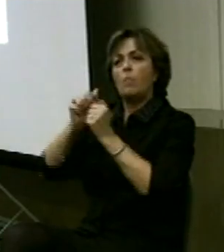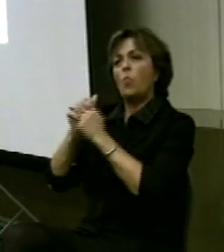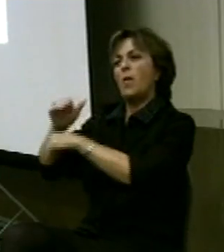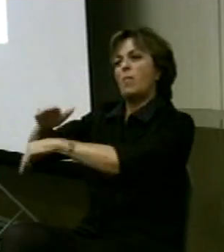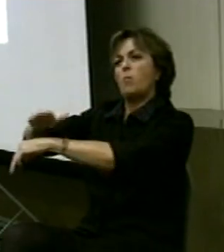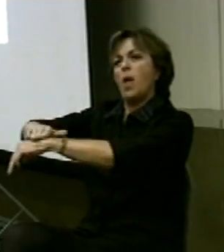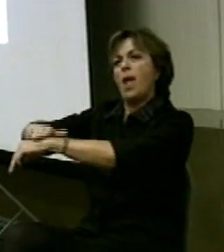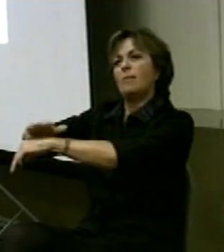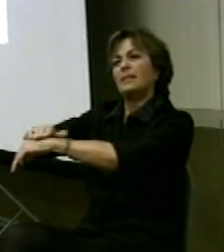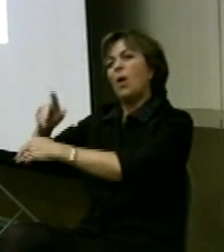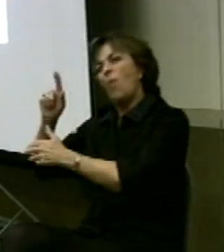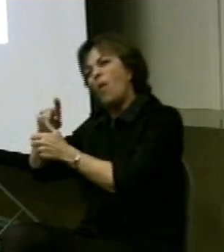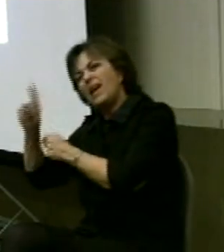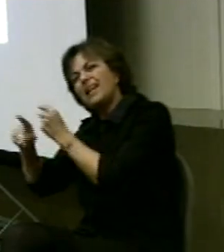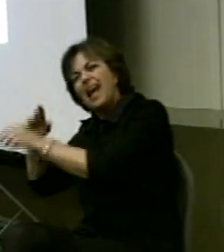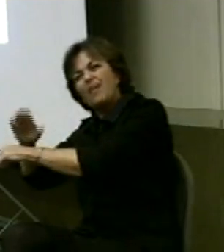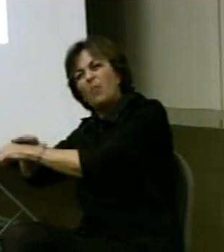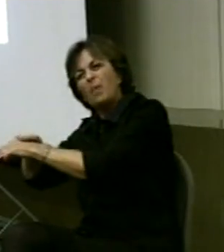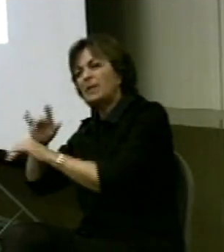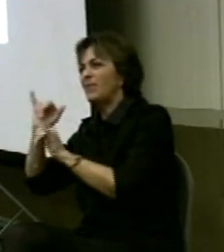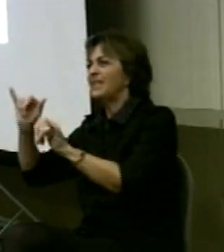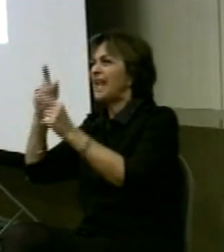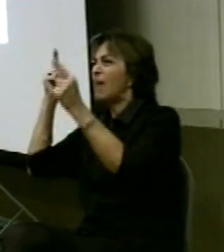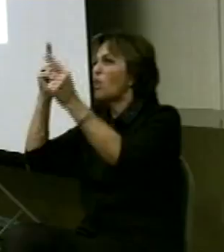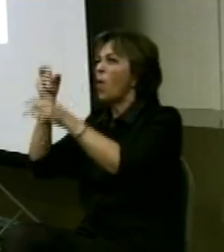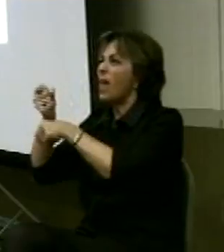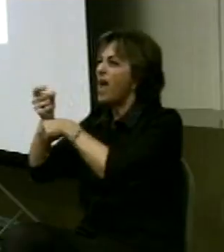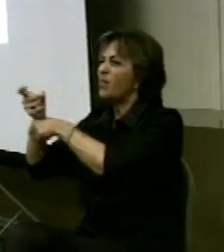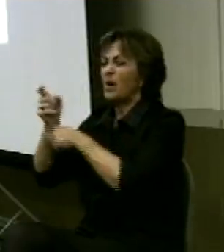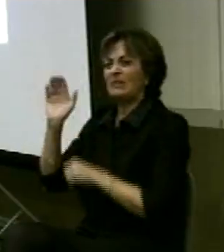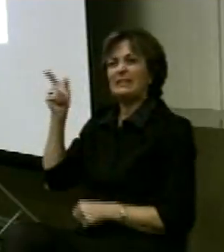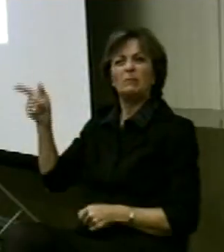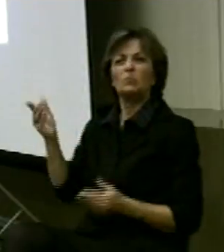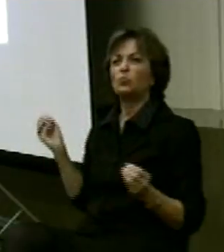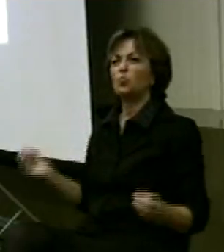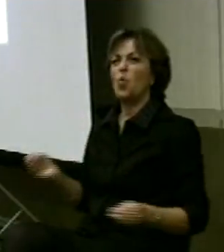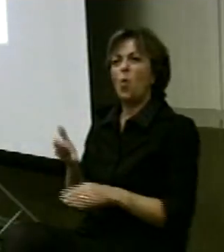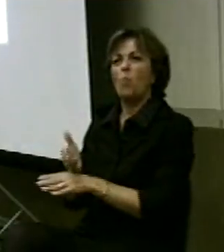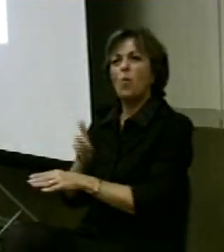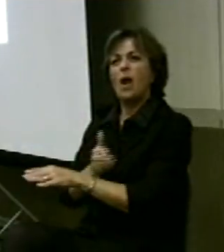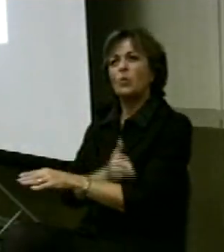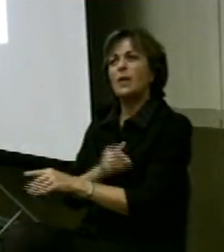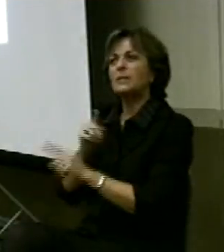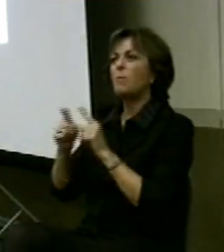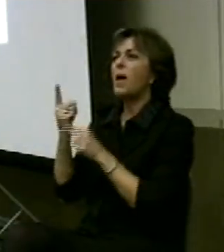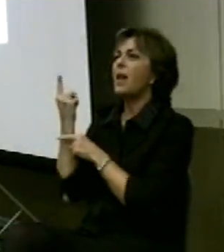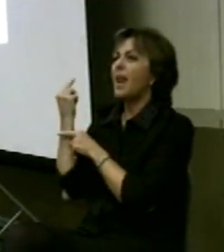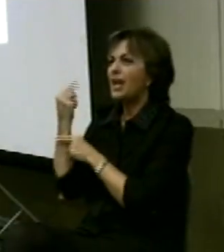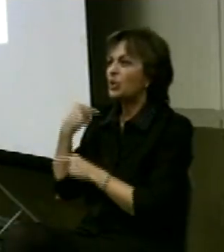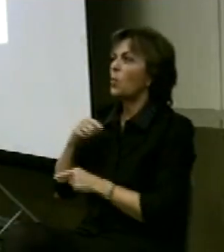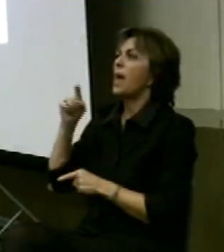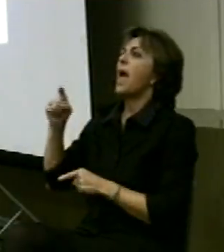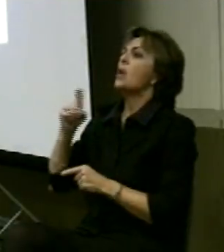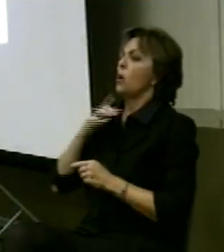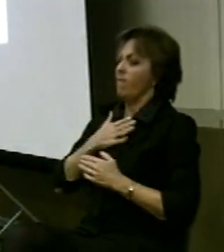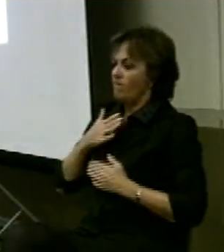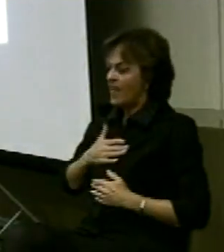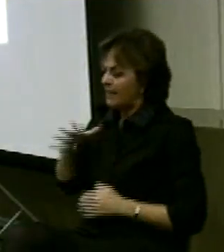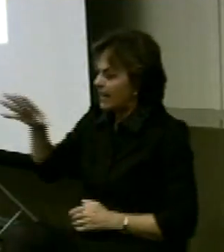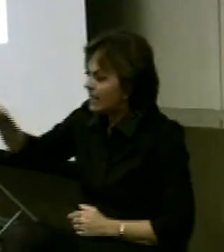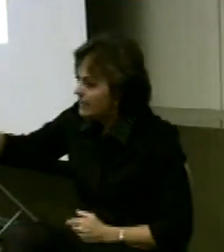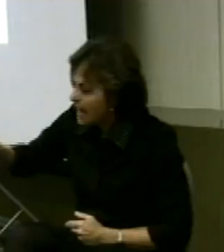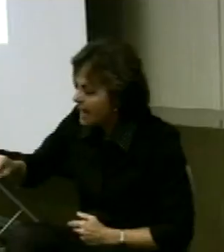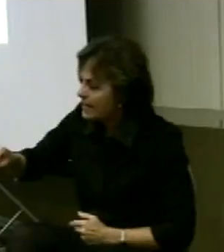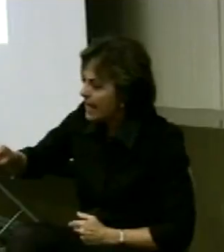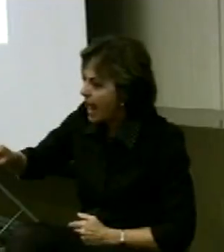it's the same goal year after year, it doesn't look like Jonathan's making any progress. But last year we had to like physically take his hand to